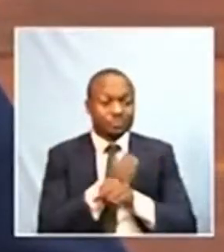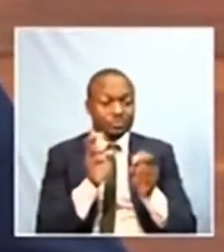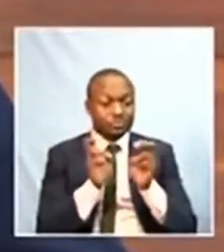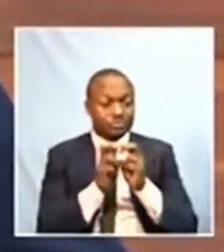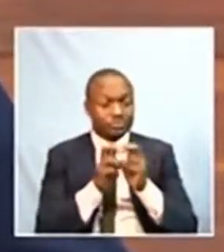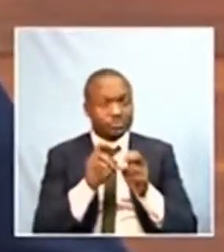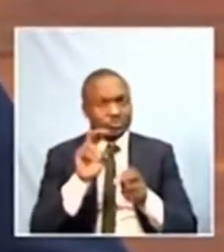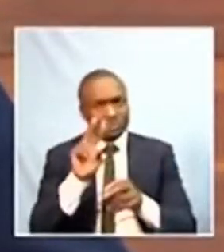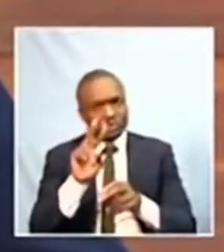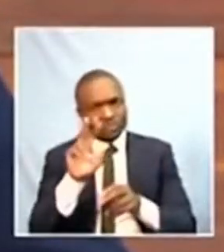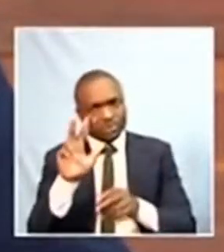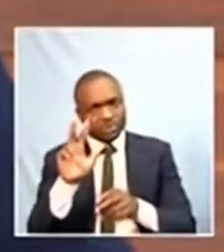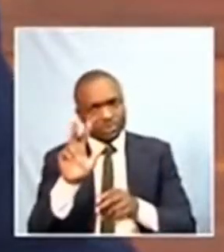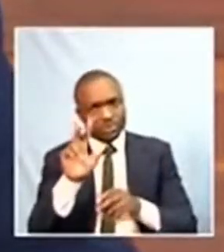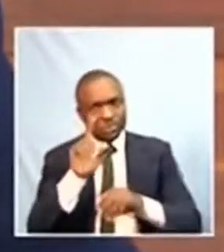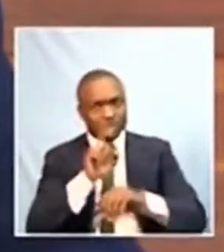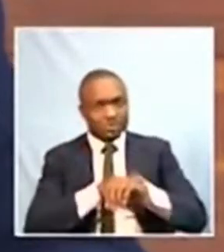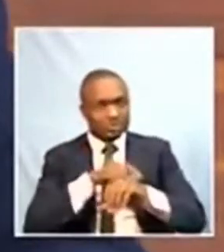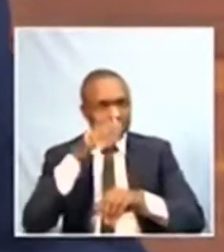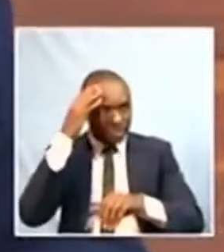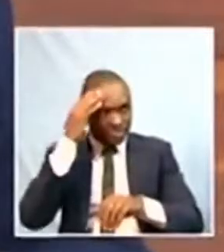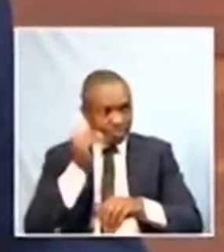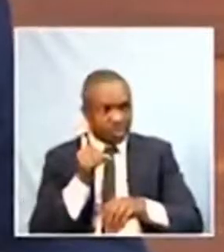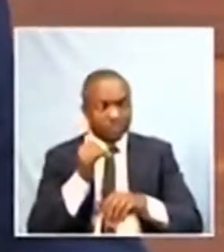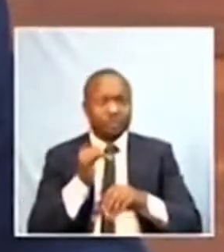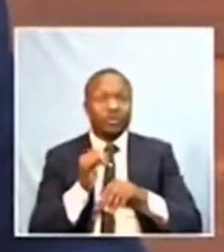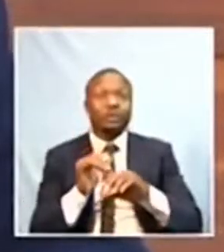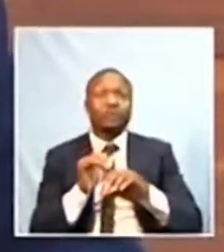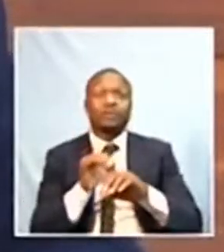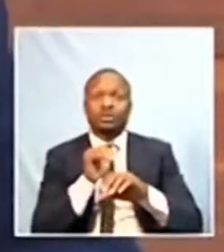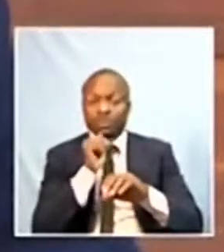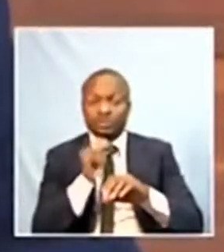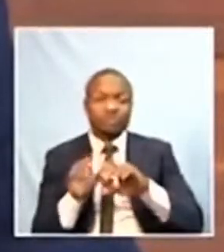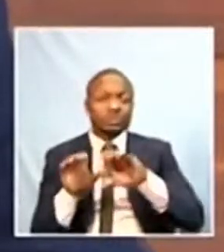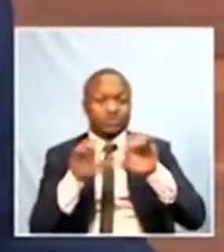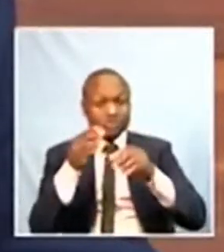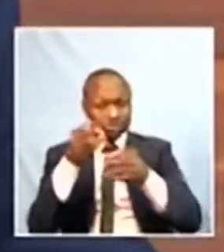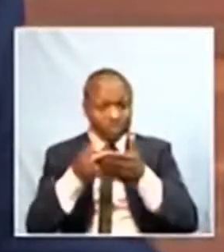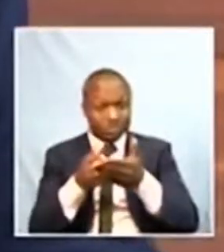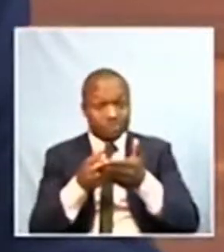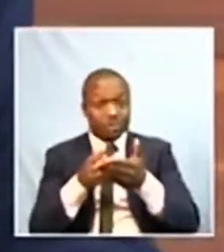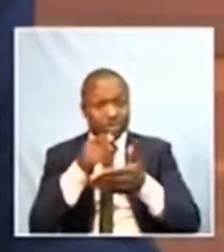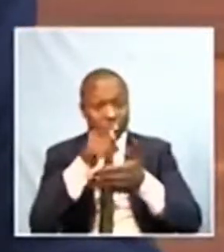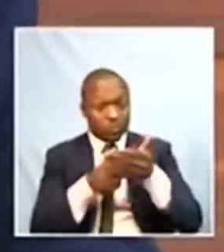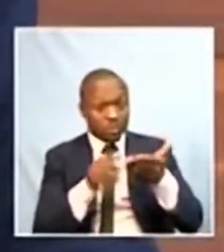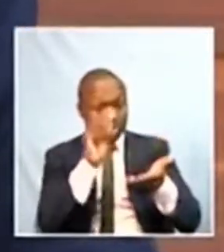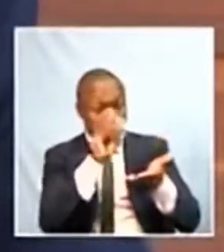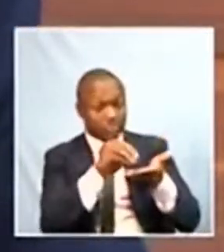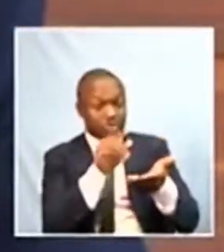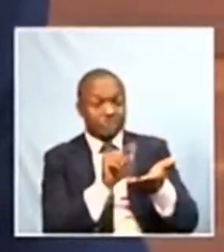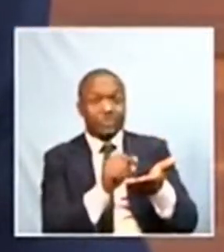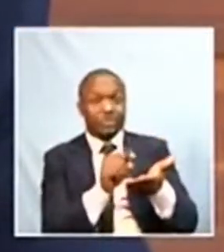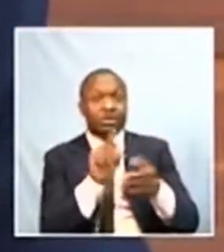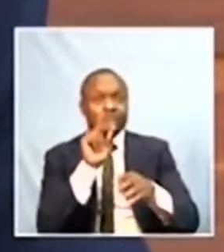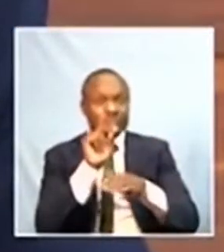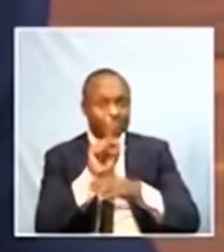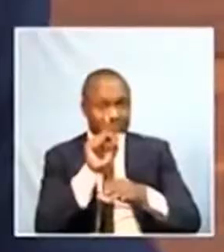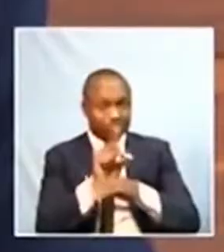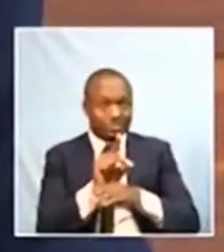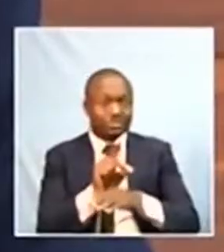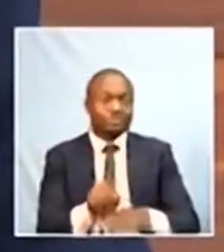maybe 2-3 times. Why didn't you do that? Didn't you explain to the auditors? Because what is put here is that the project